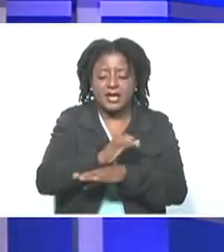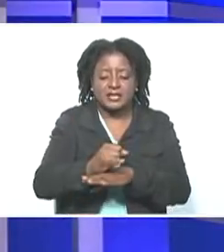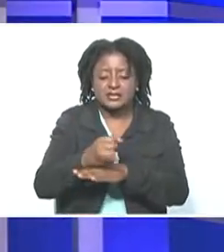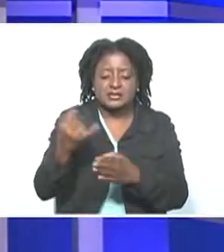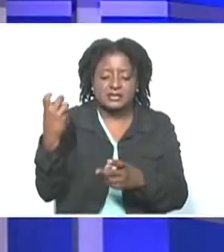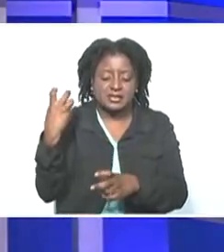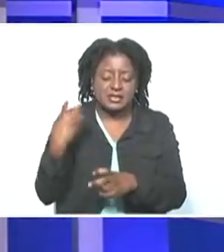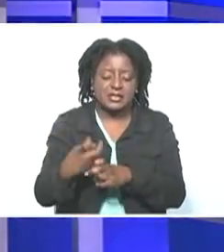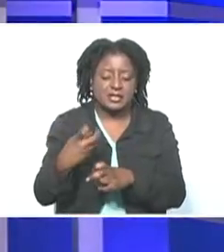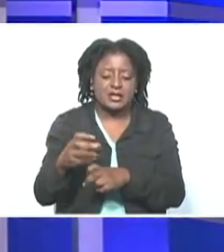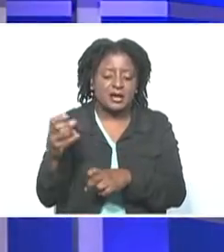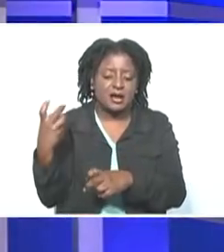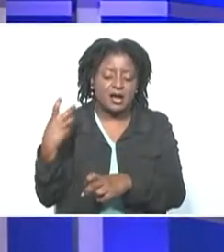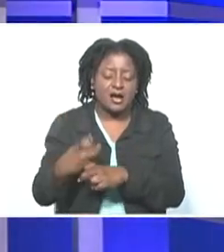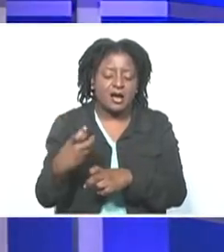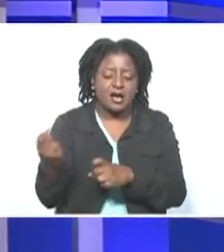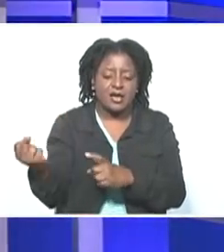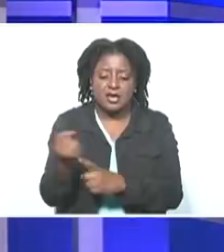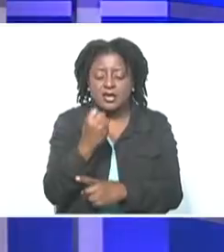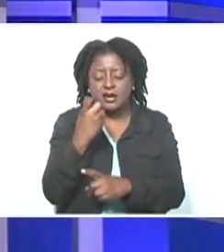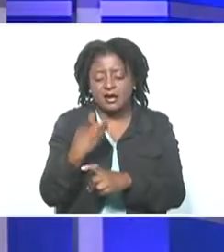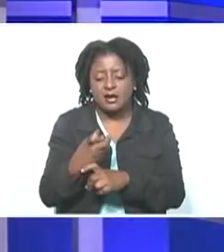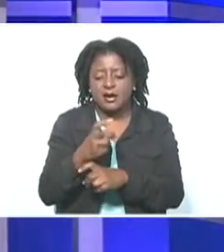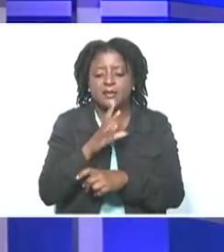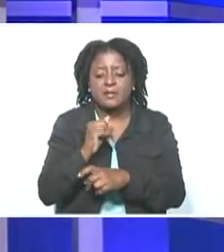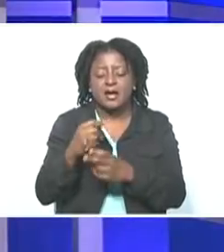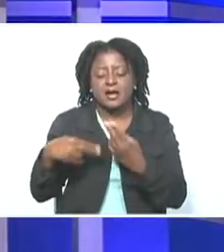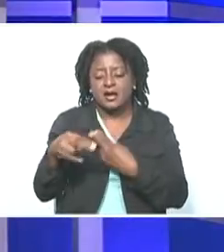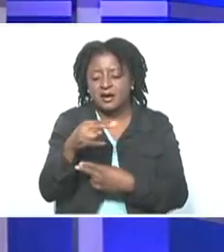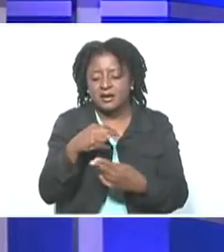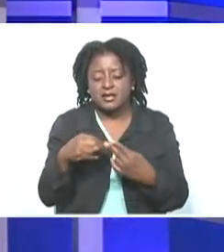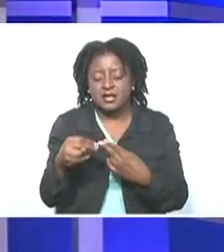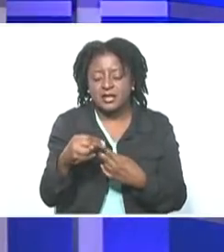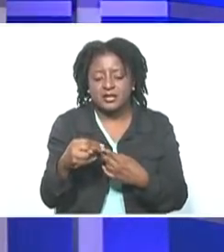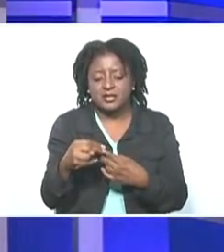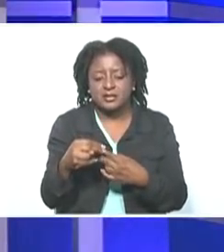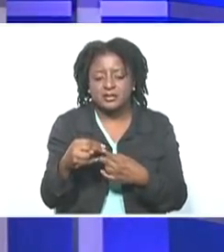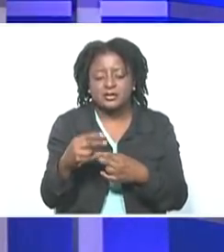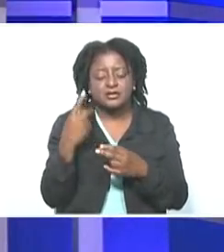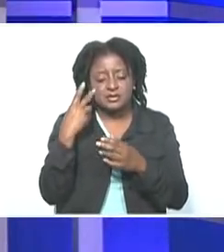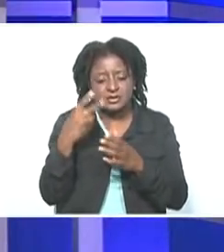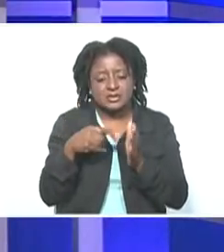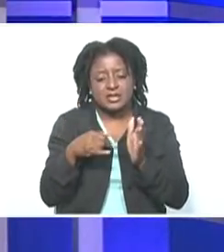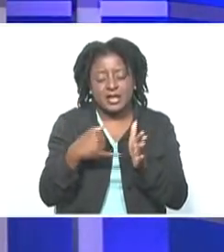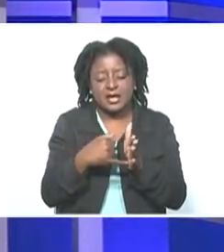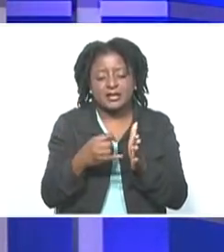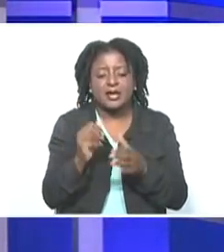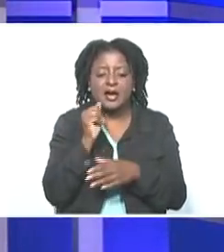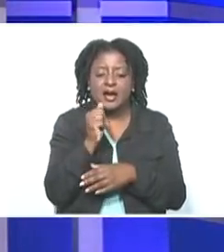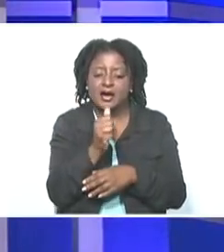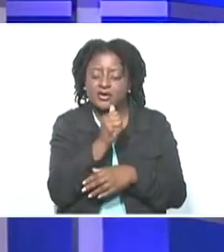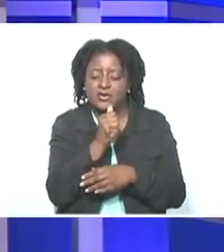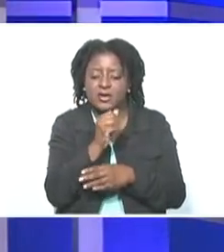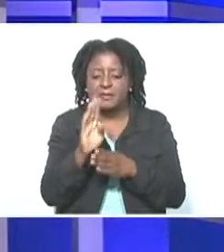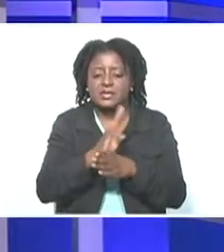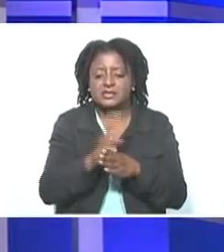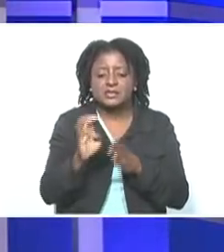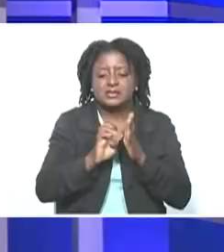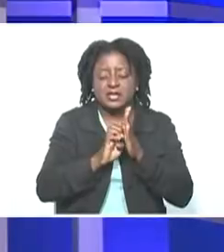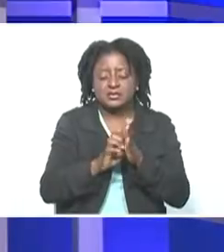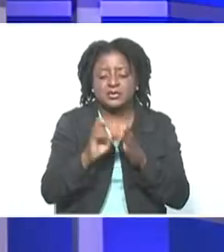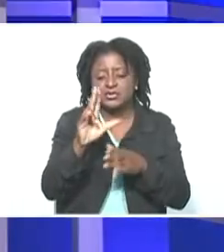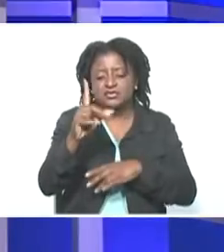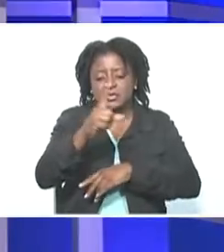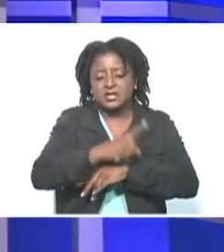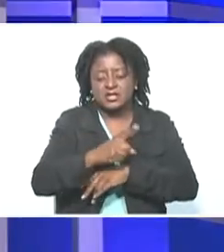at the Bahamas Ministry of Agriculture and Marine Resources Agri-Business Expo. The three-day event kicked off today at the Gladstone Road